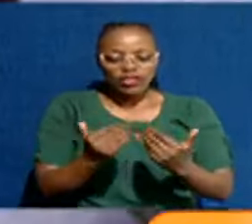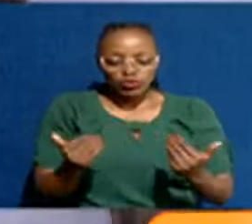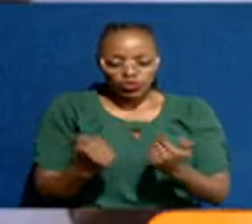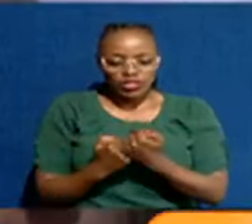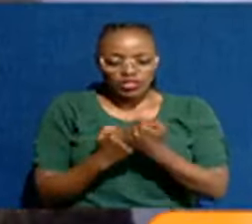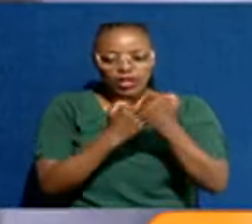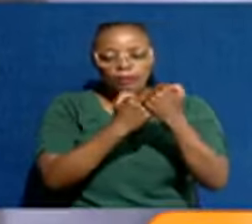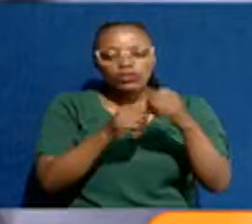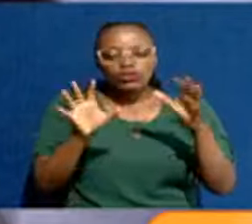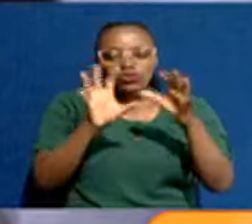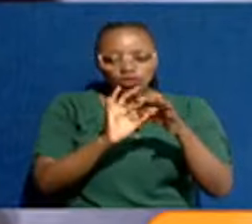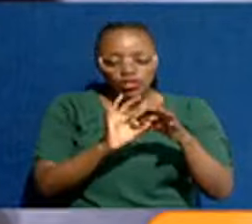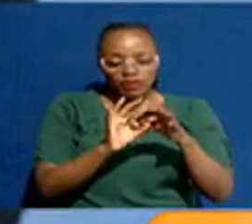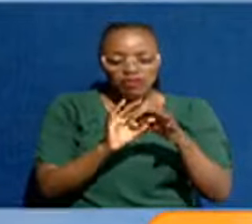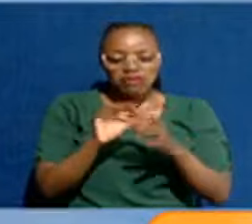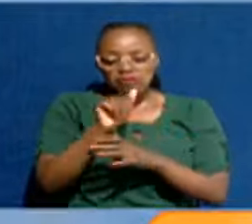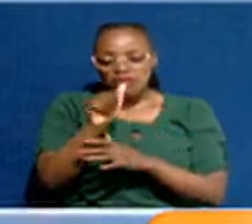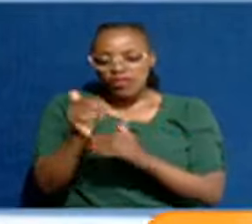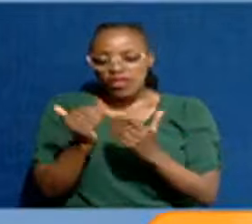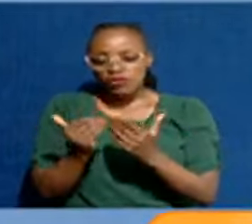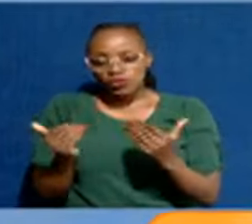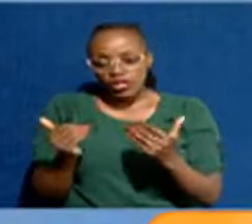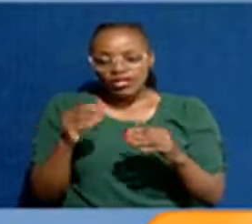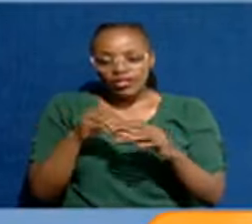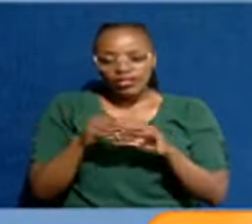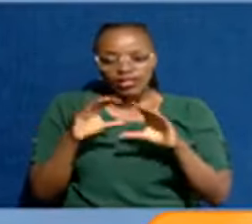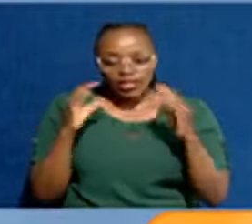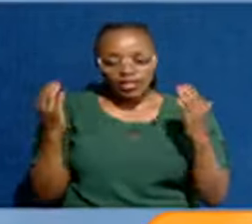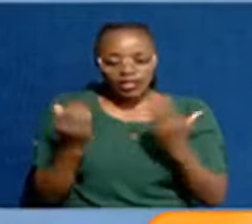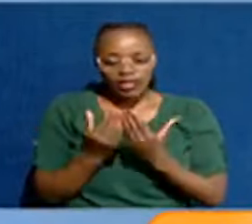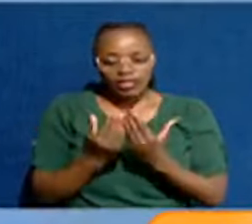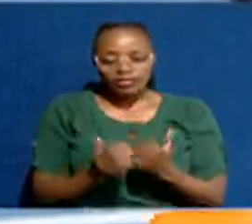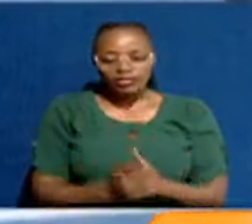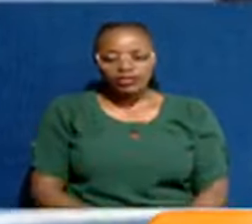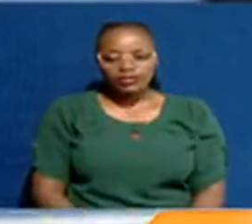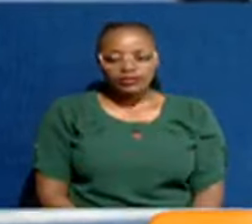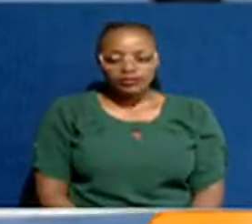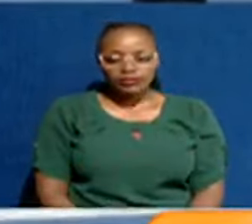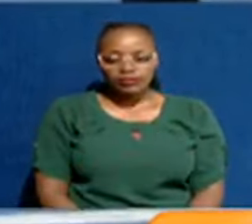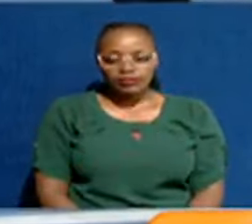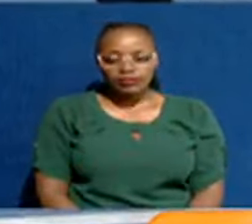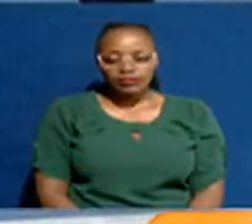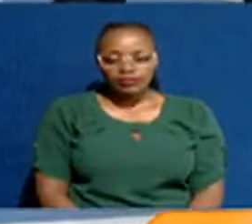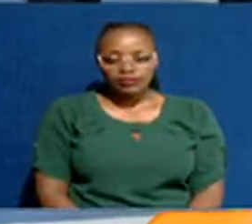facilitated to join their peers in class. Brenda Wanga, Citizen TV.